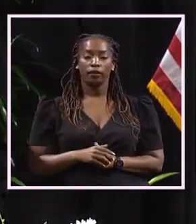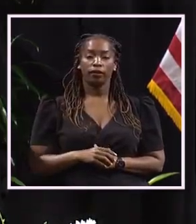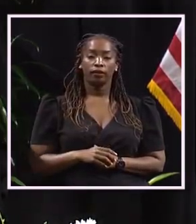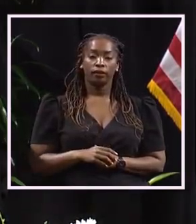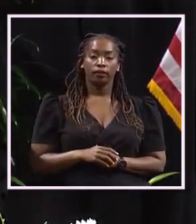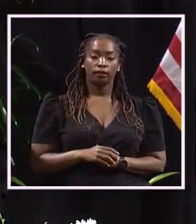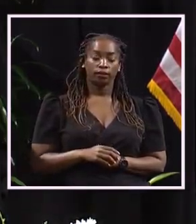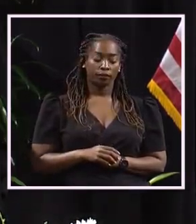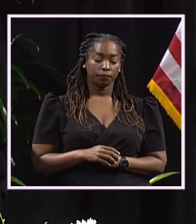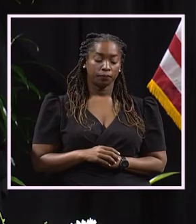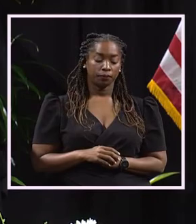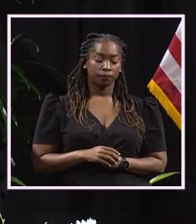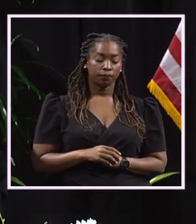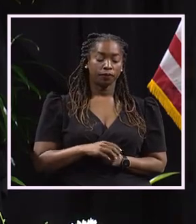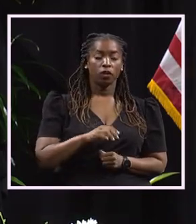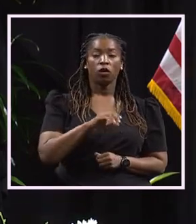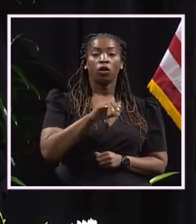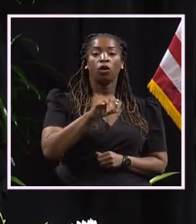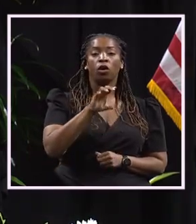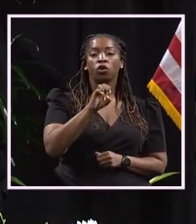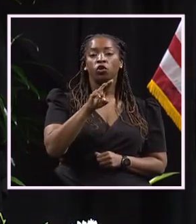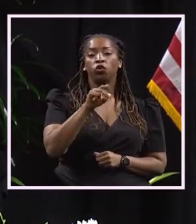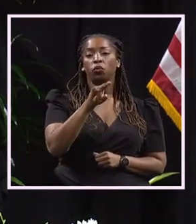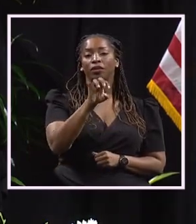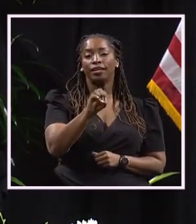Yunus Yunus, cum laude.